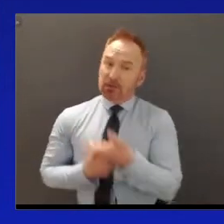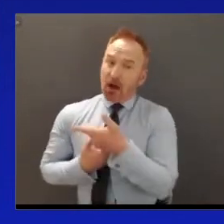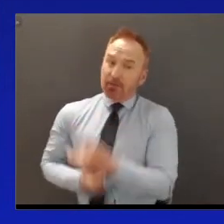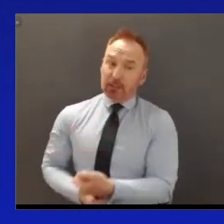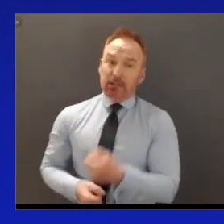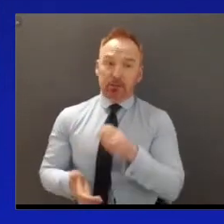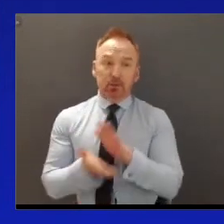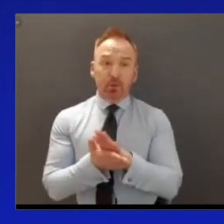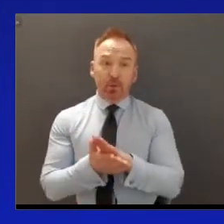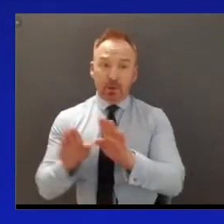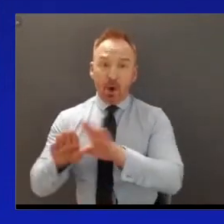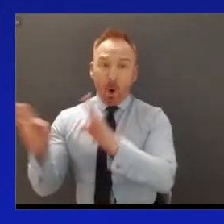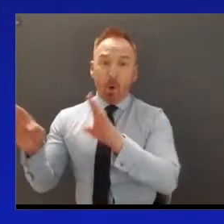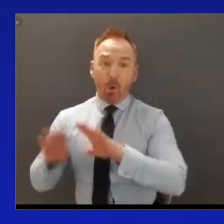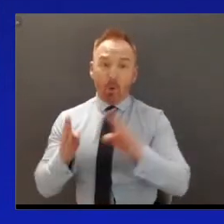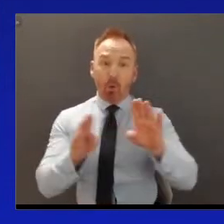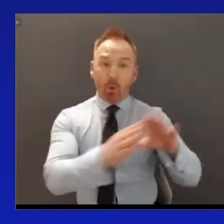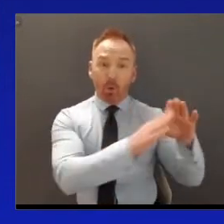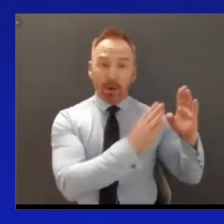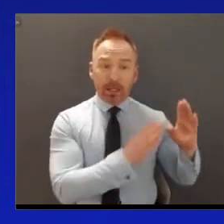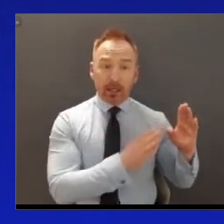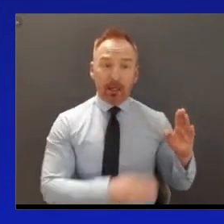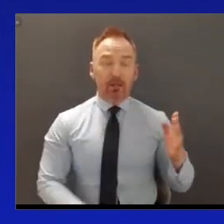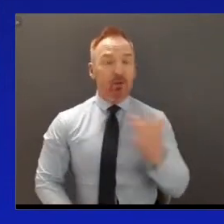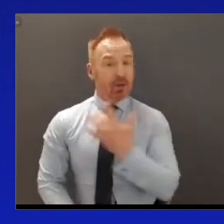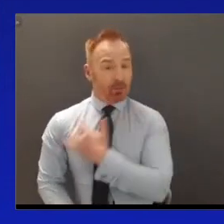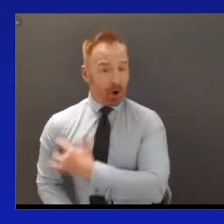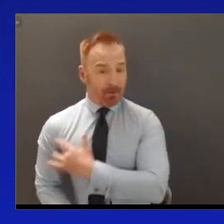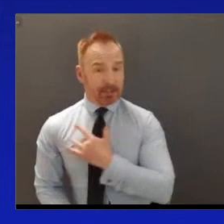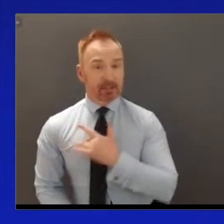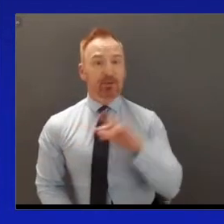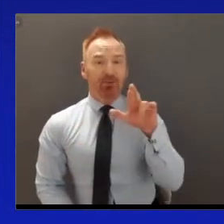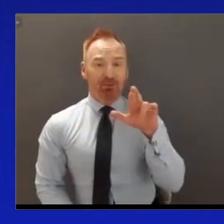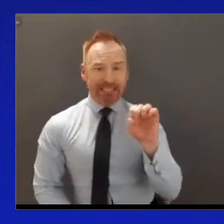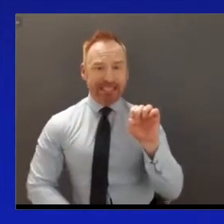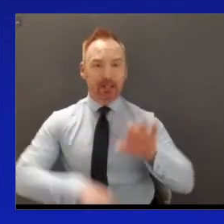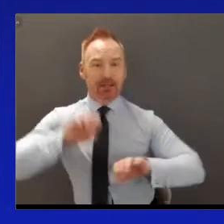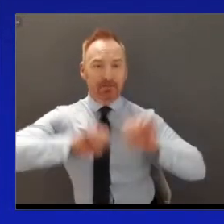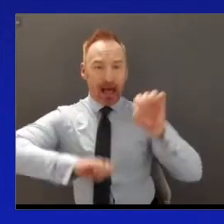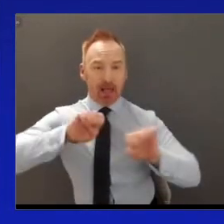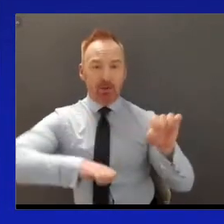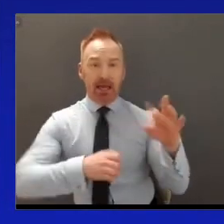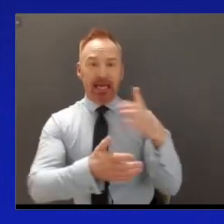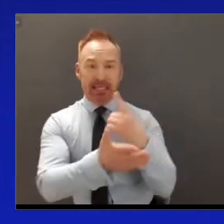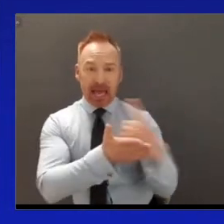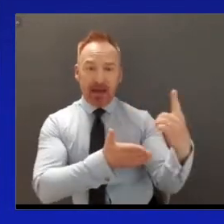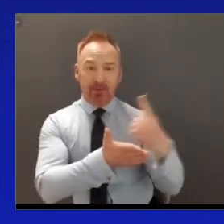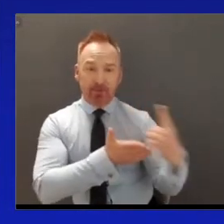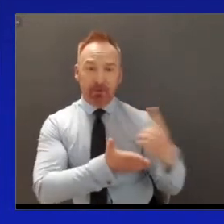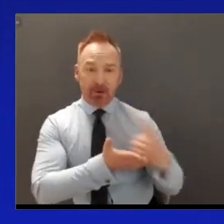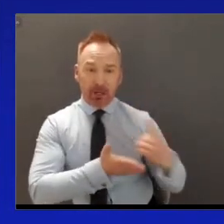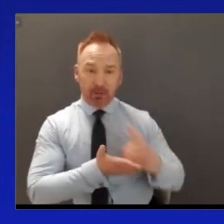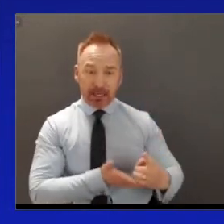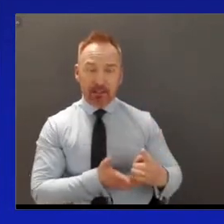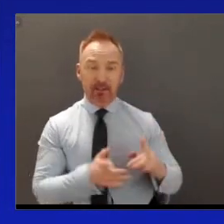believe they indicated they'd be looking at it weekly as well. So I hope to hear something from them this